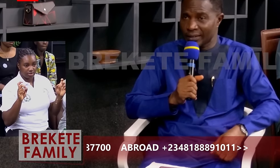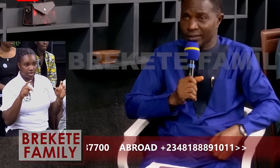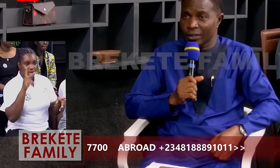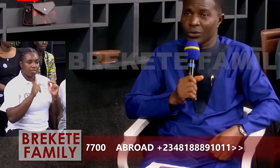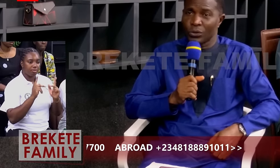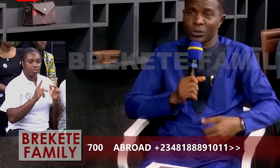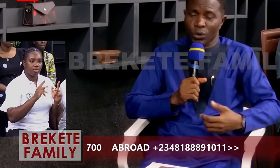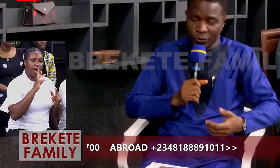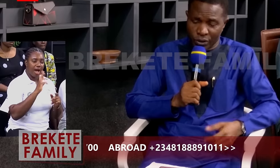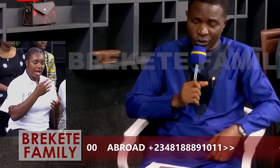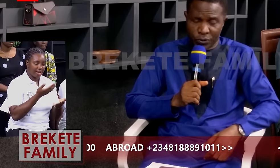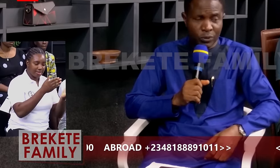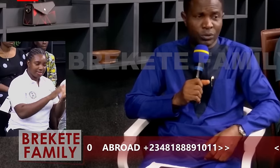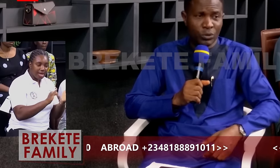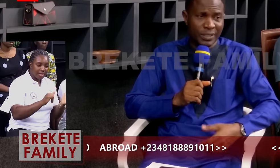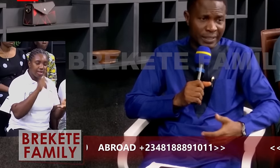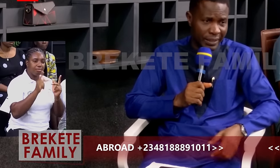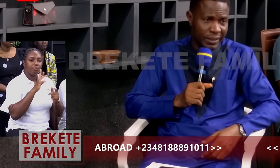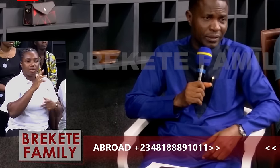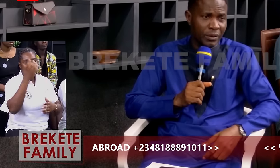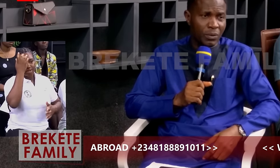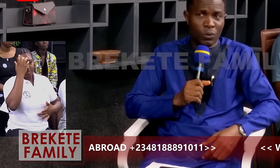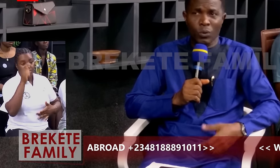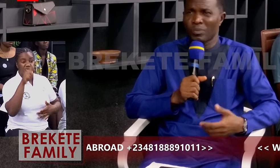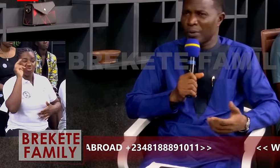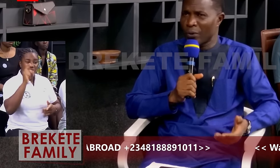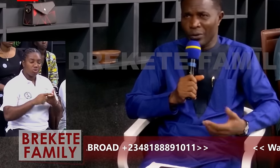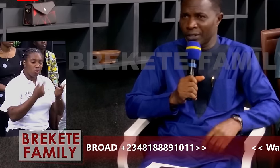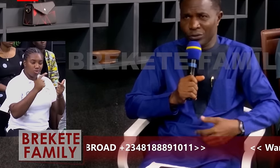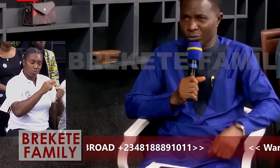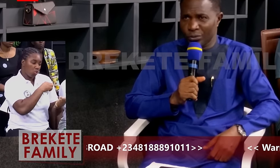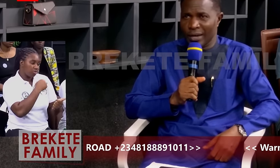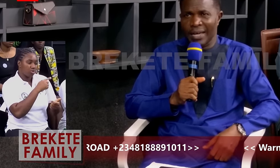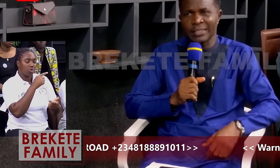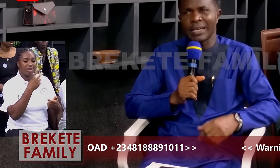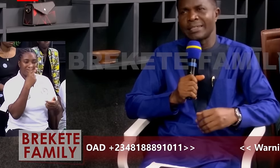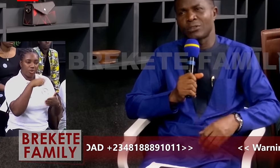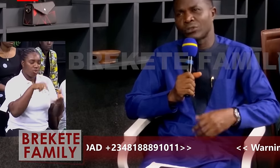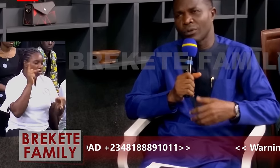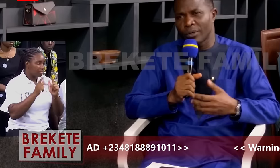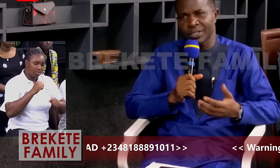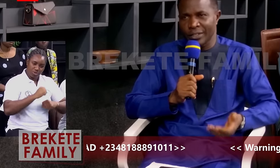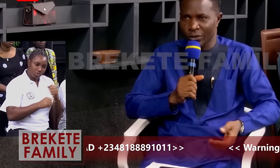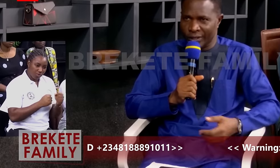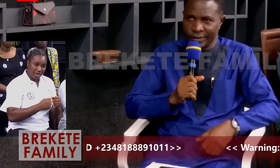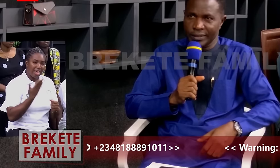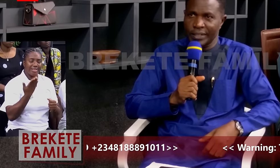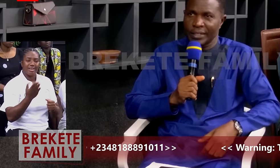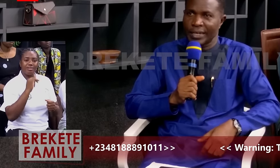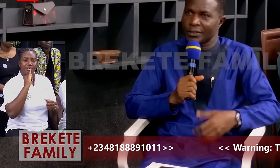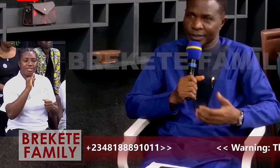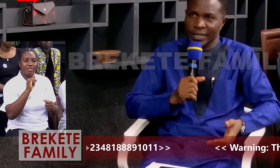sick. You need to come to the hospital to see the number of what people are going through. And there's so much